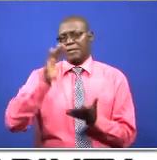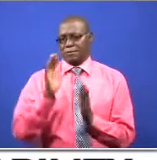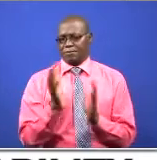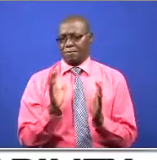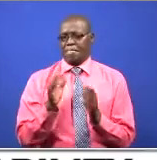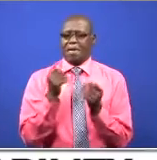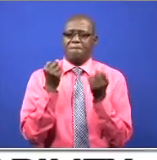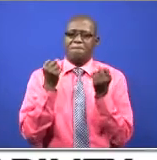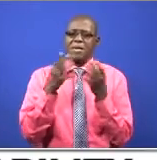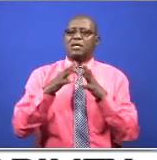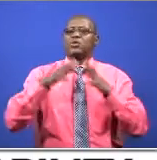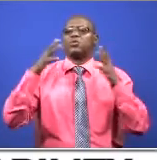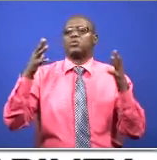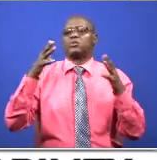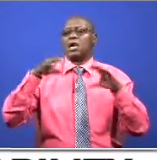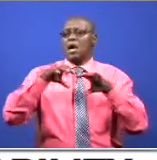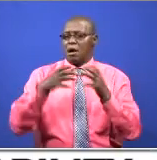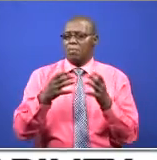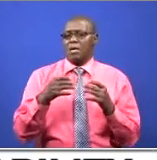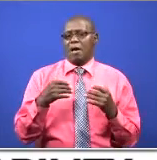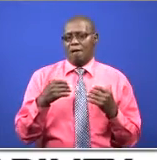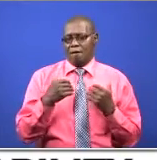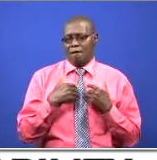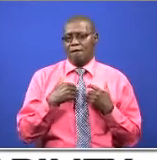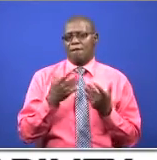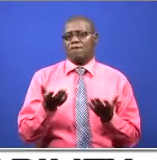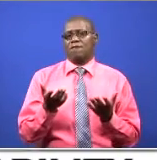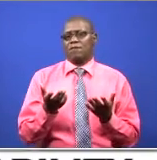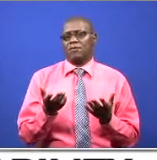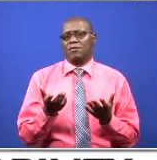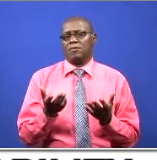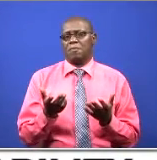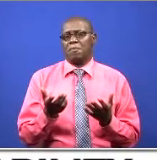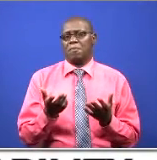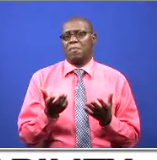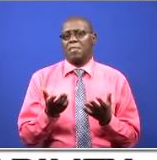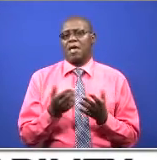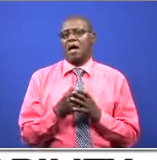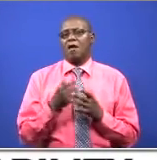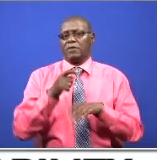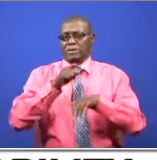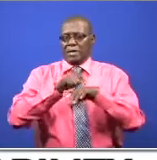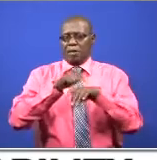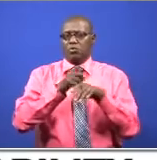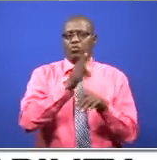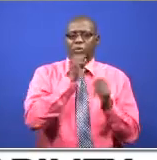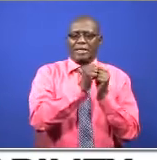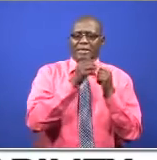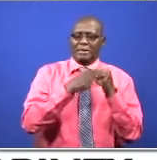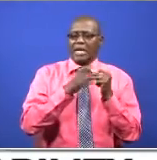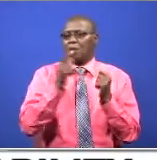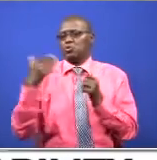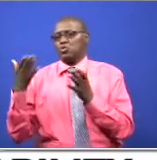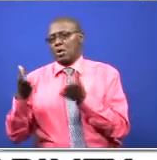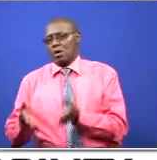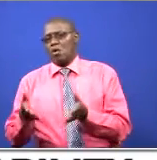many huge companies, they shed a lot of employment in the volatile time from 2019 up to now. You know, but